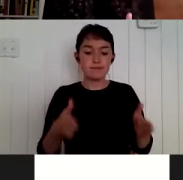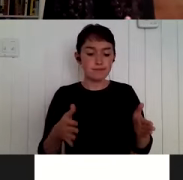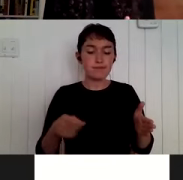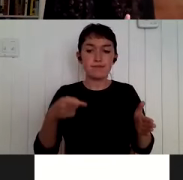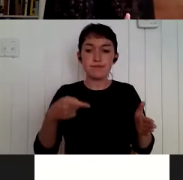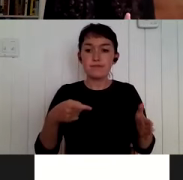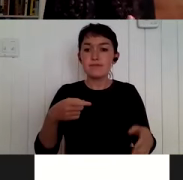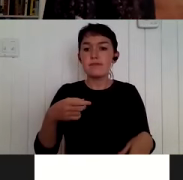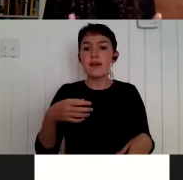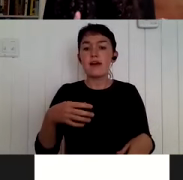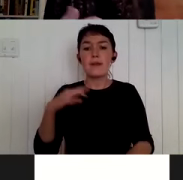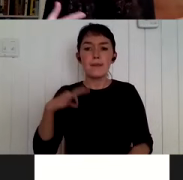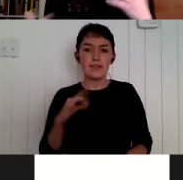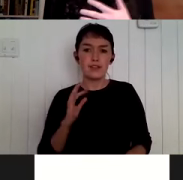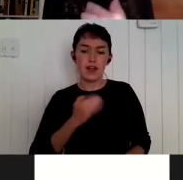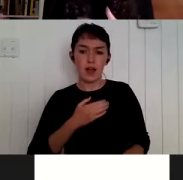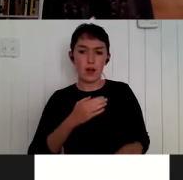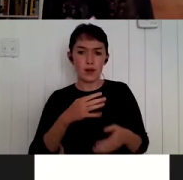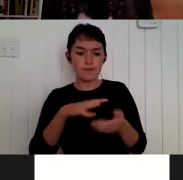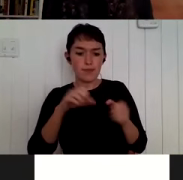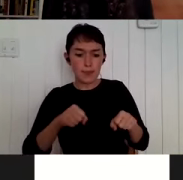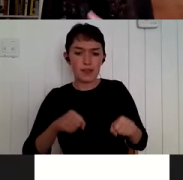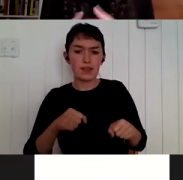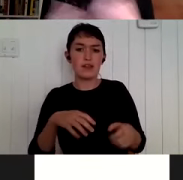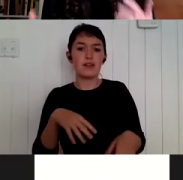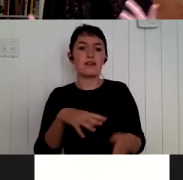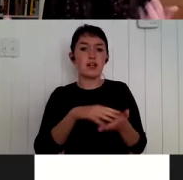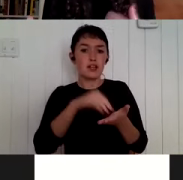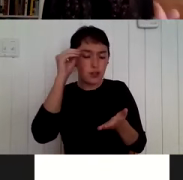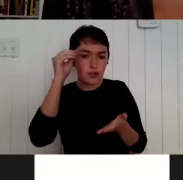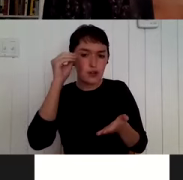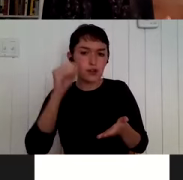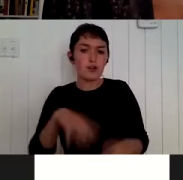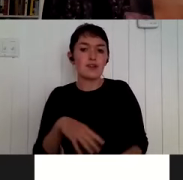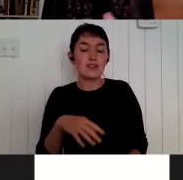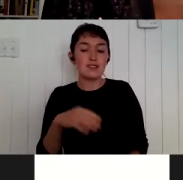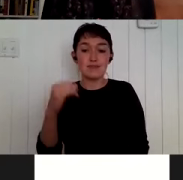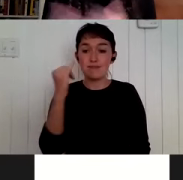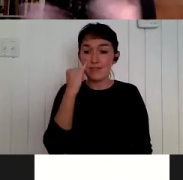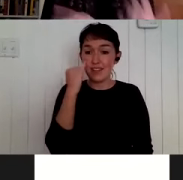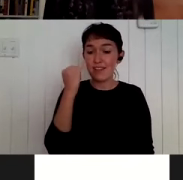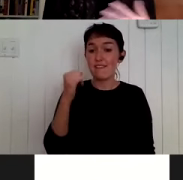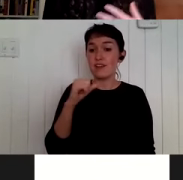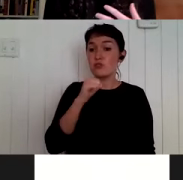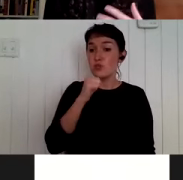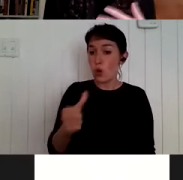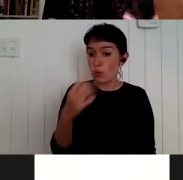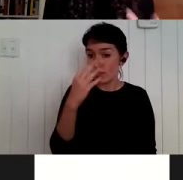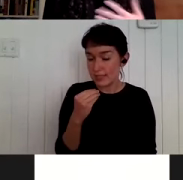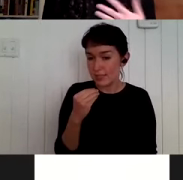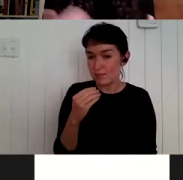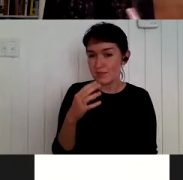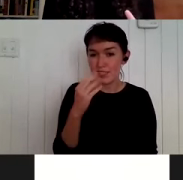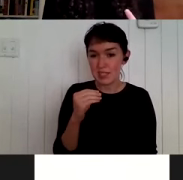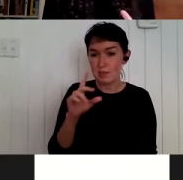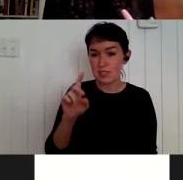new information, while on the converse, sleep deprivation, so spending that time awake, reduces our ability to learn